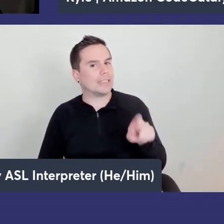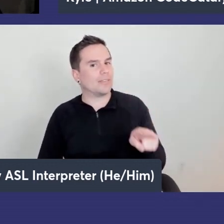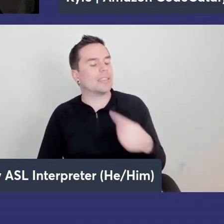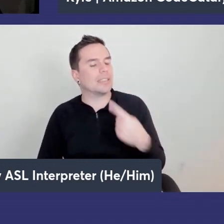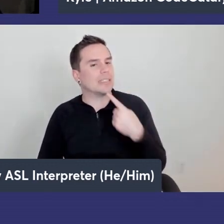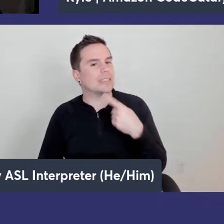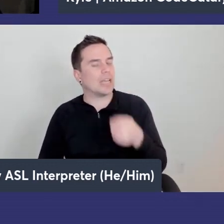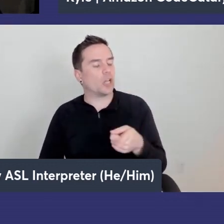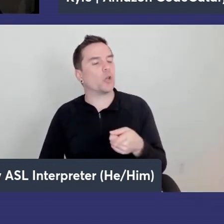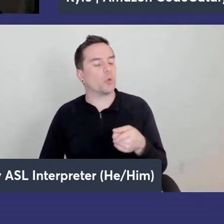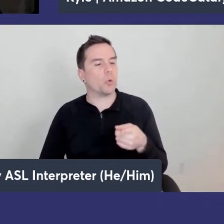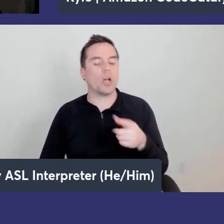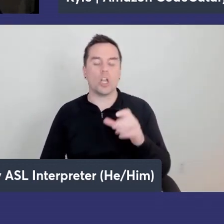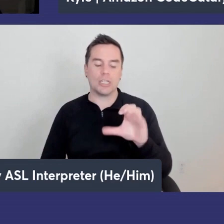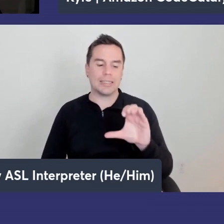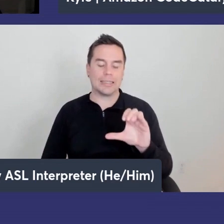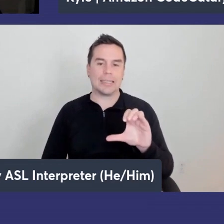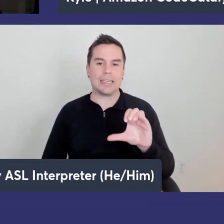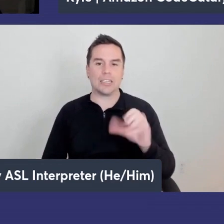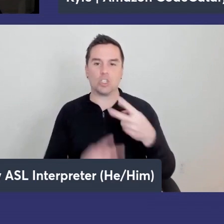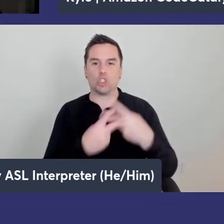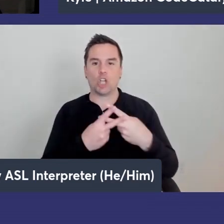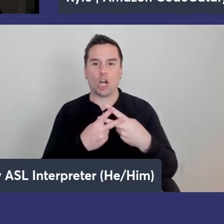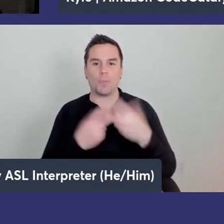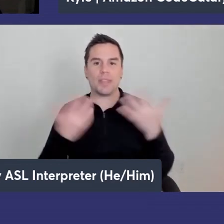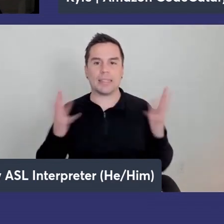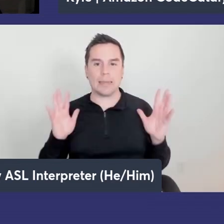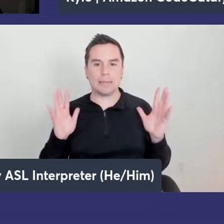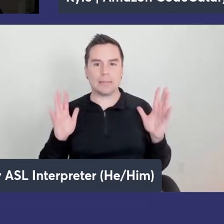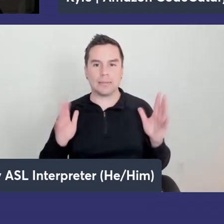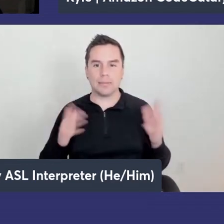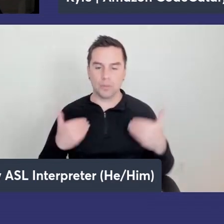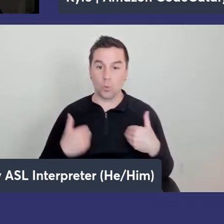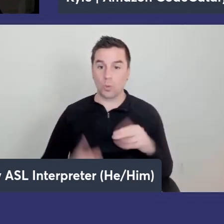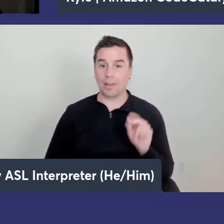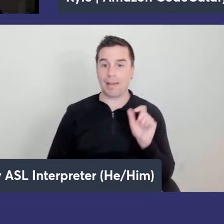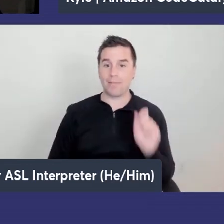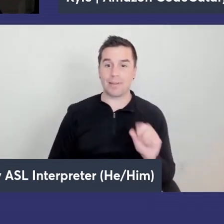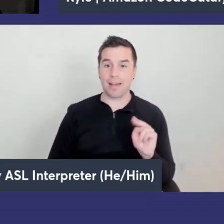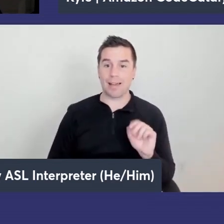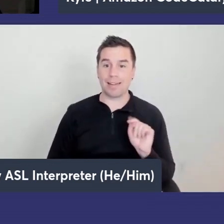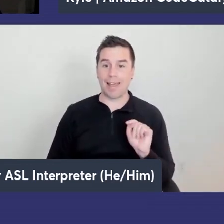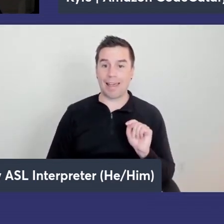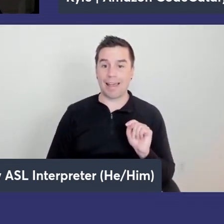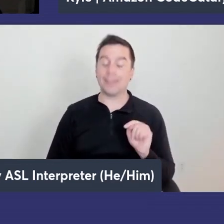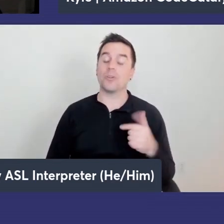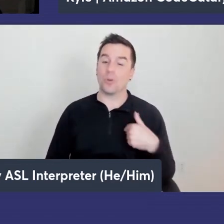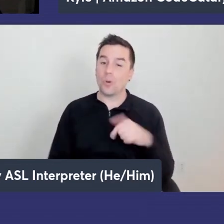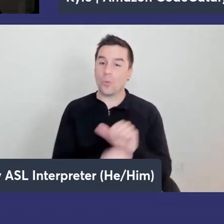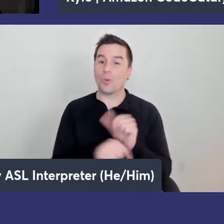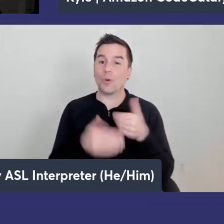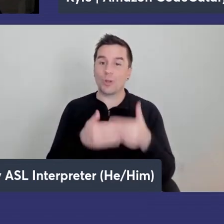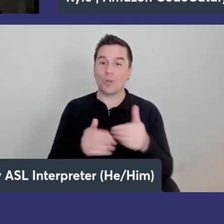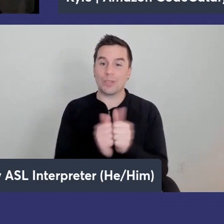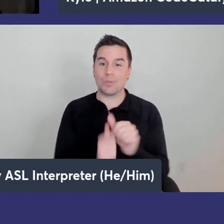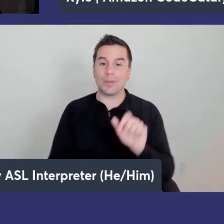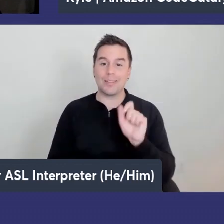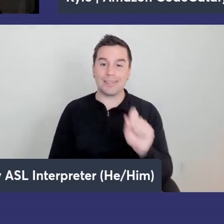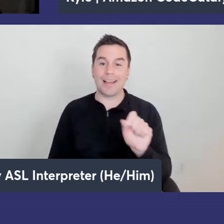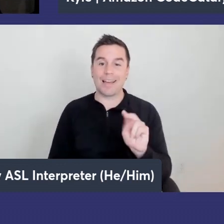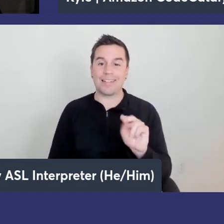We have two .NET blueprints. We have .NET in there, yes. Yeah, we work closely with the .NET team. It's been awesome.